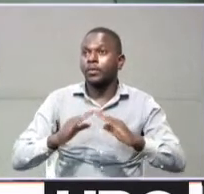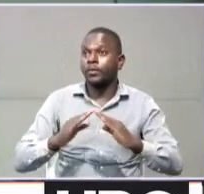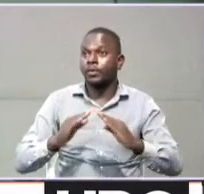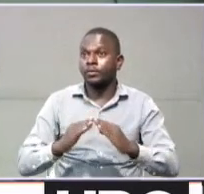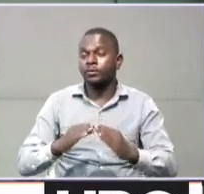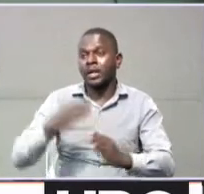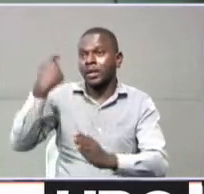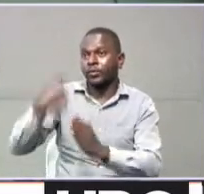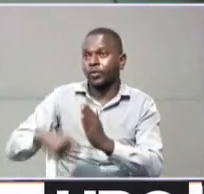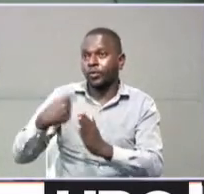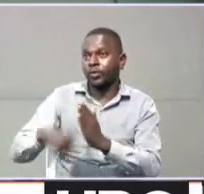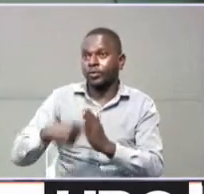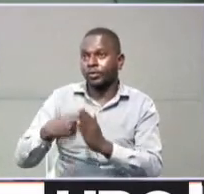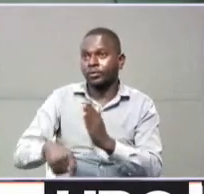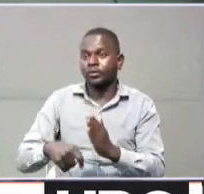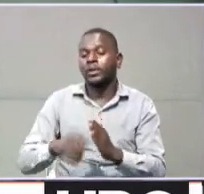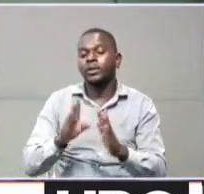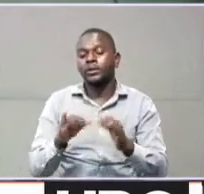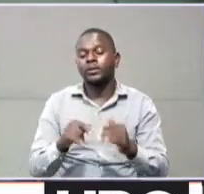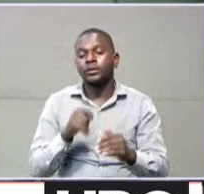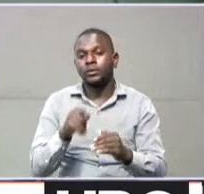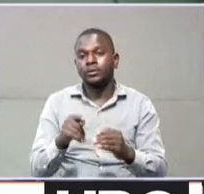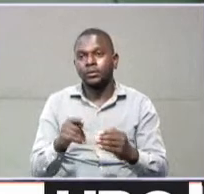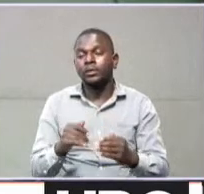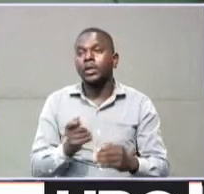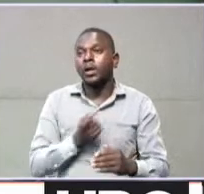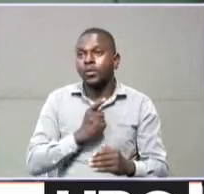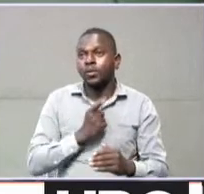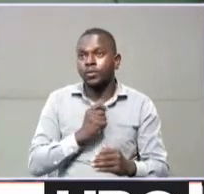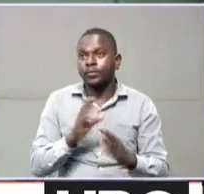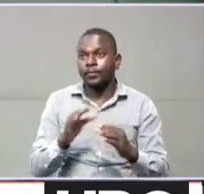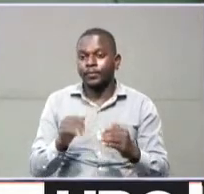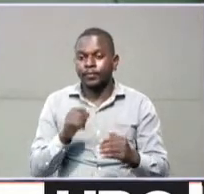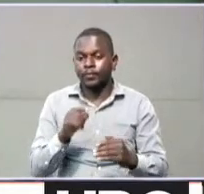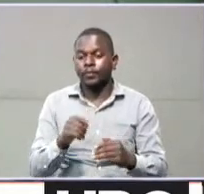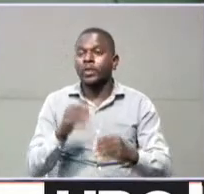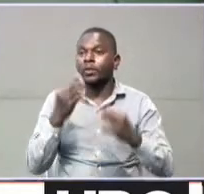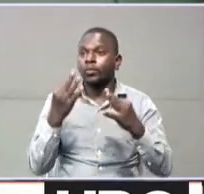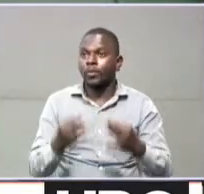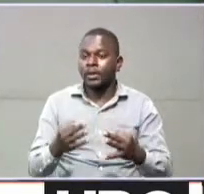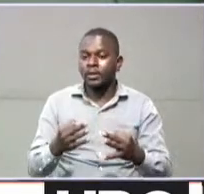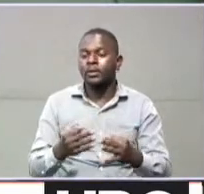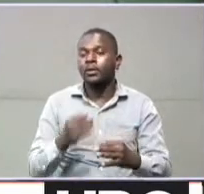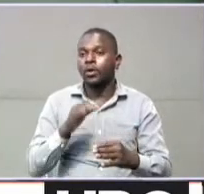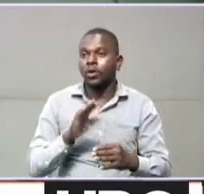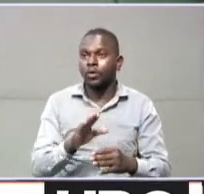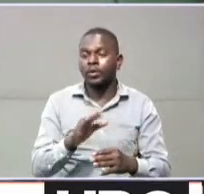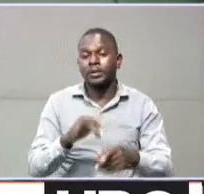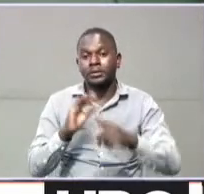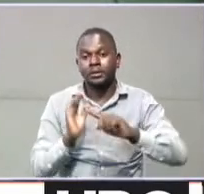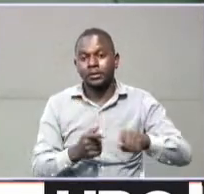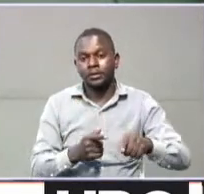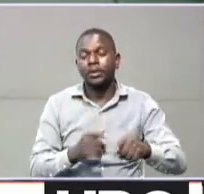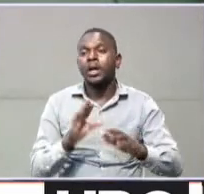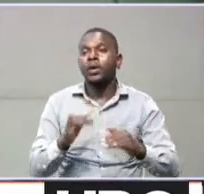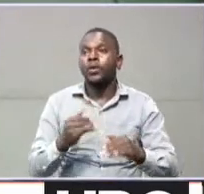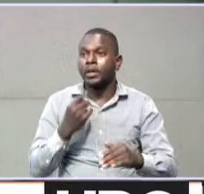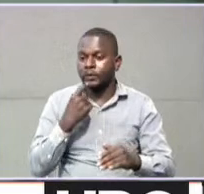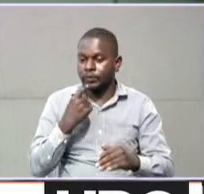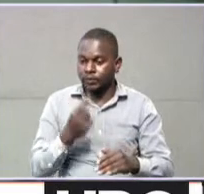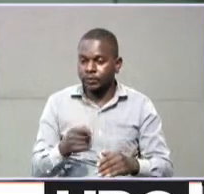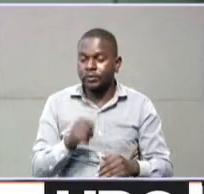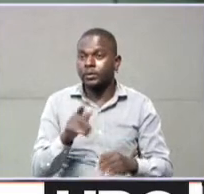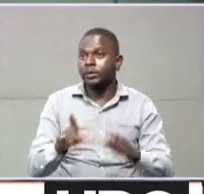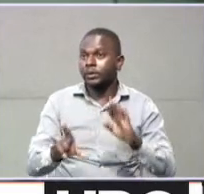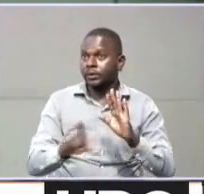slapped with this lady and the complaints from the property owners ignored i also want to note that